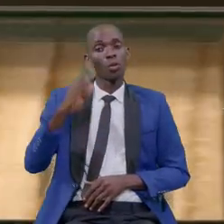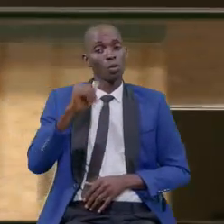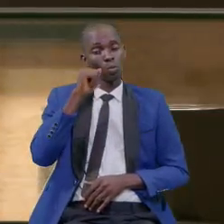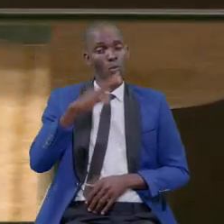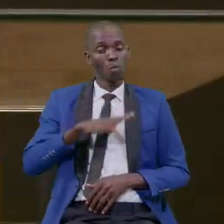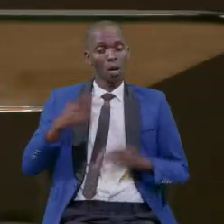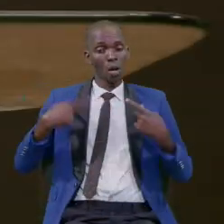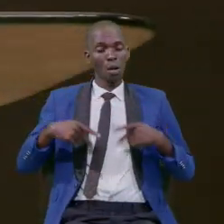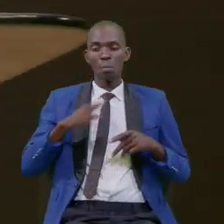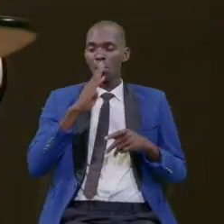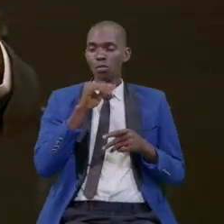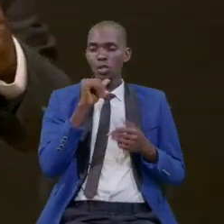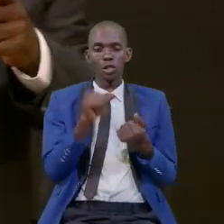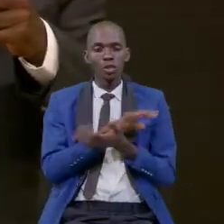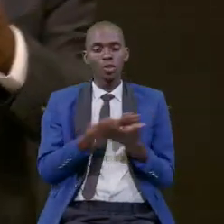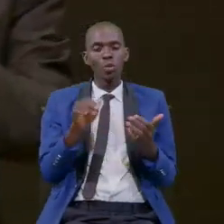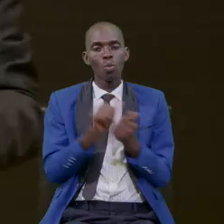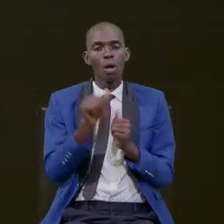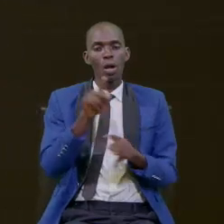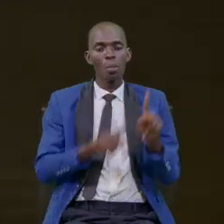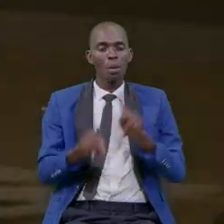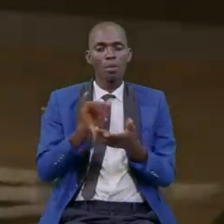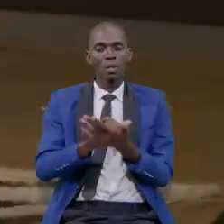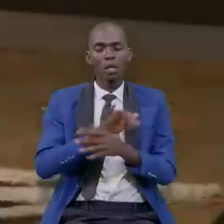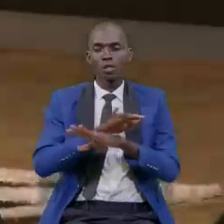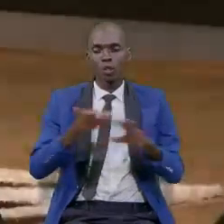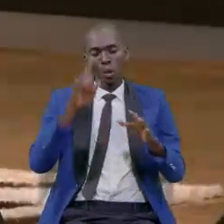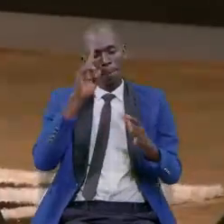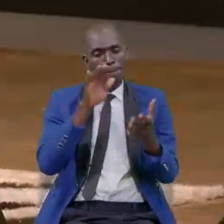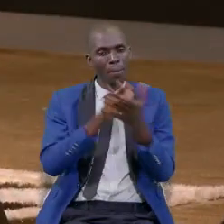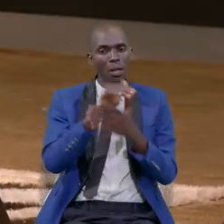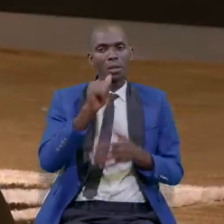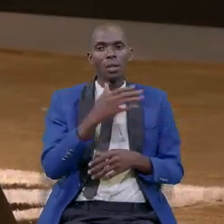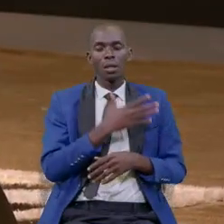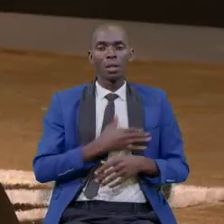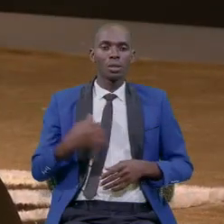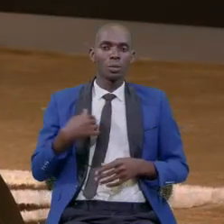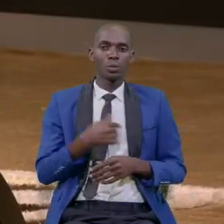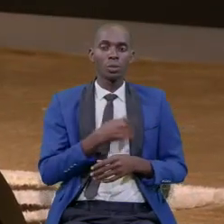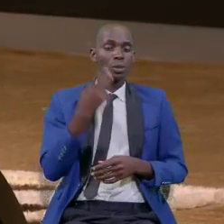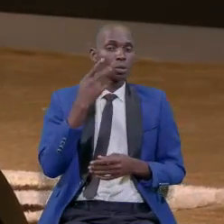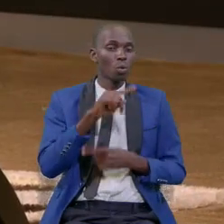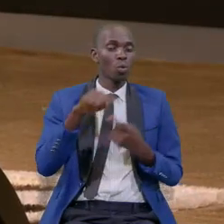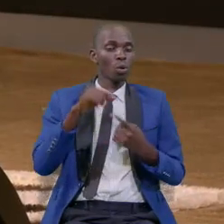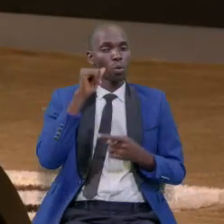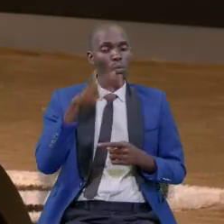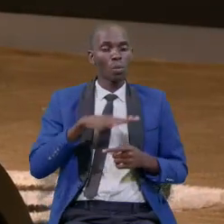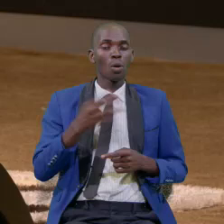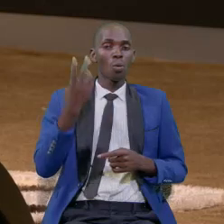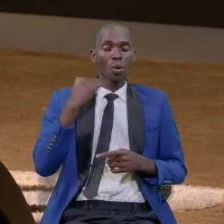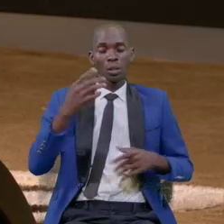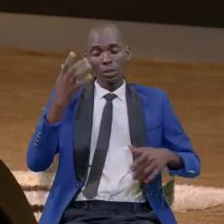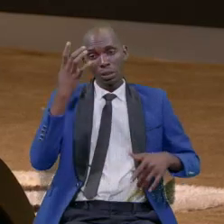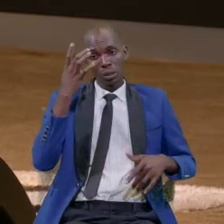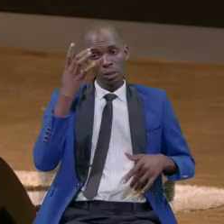not with the people that believed not. And then we're told when she received, she had received